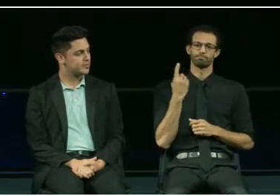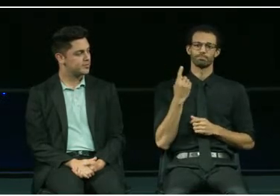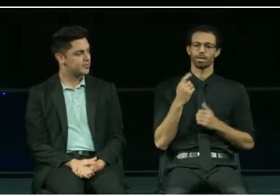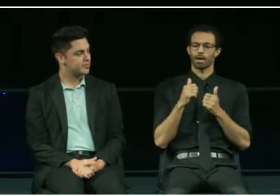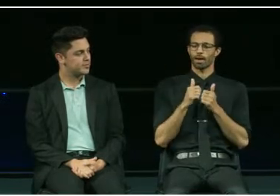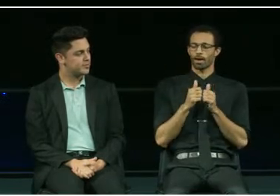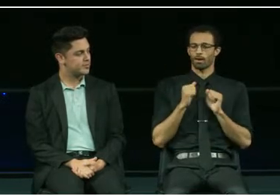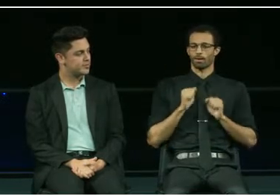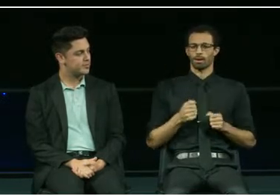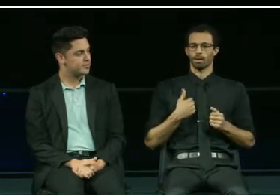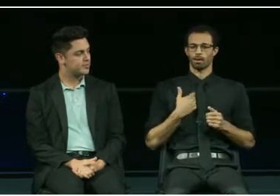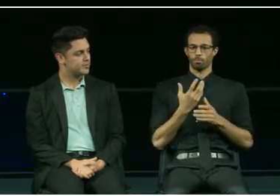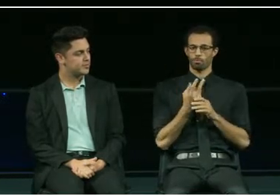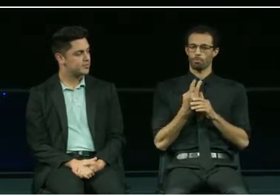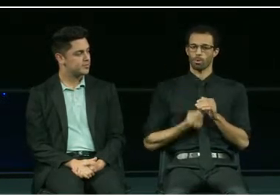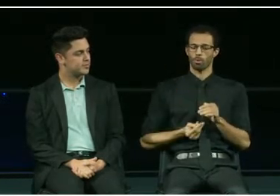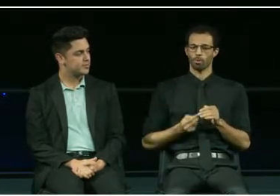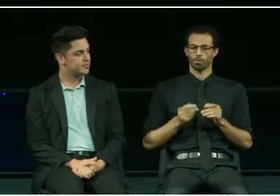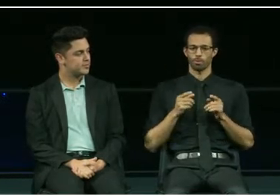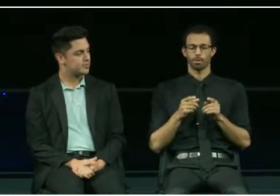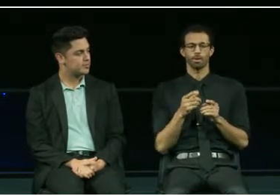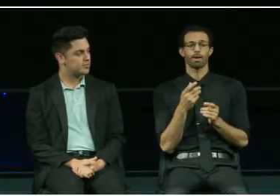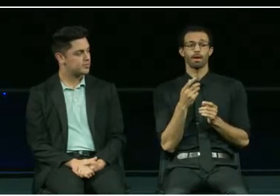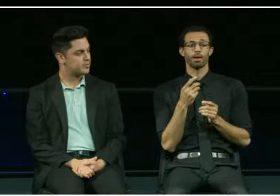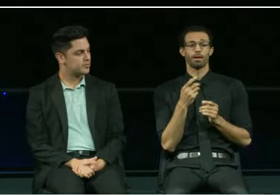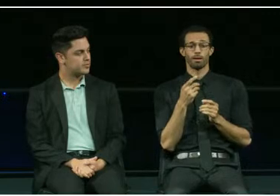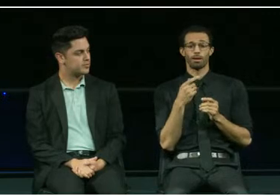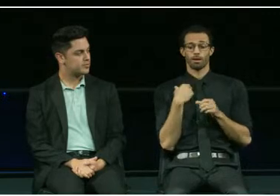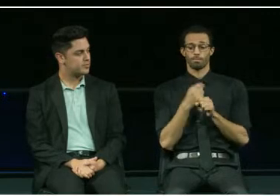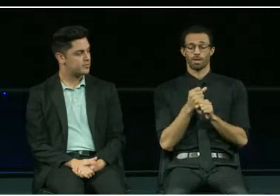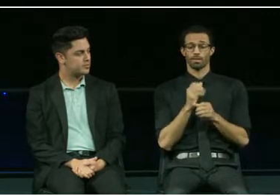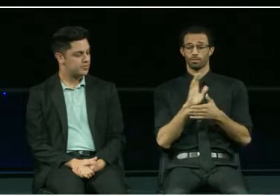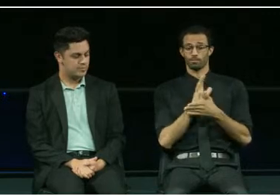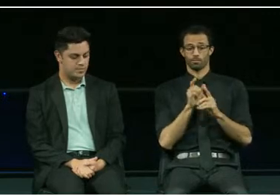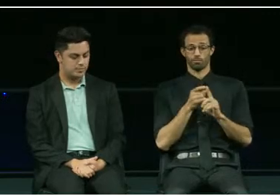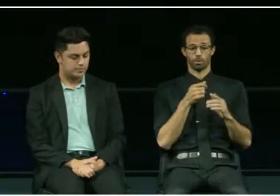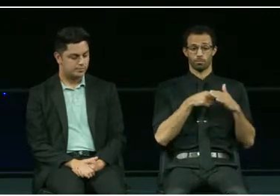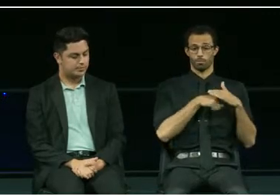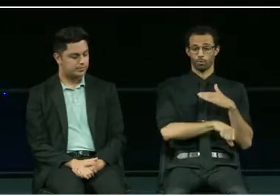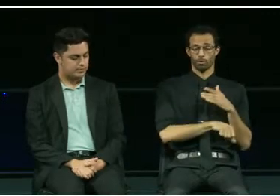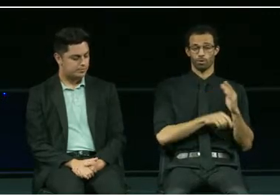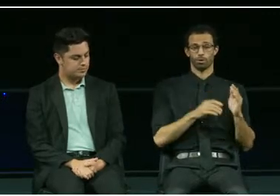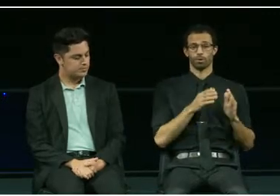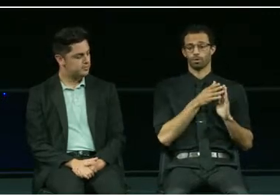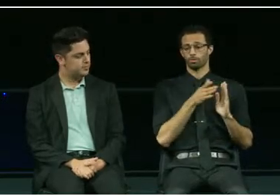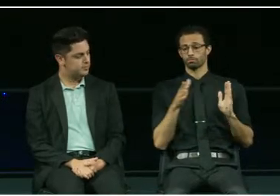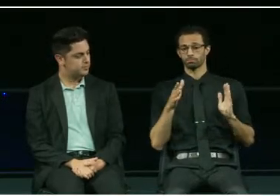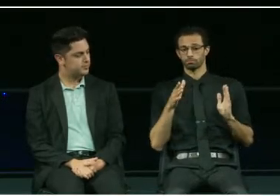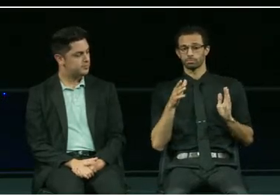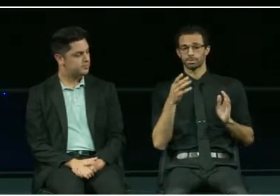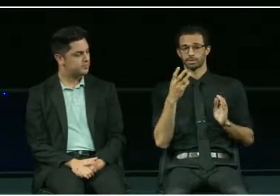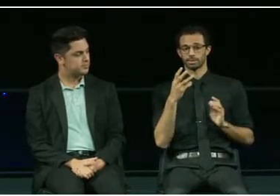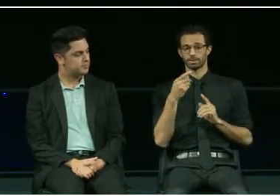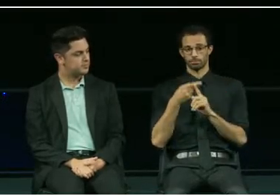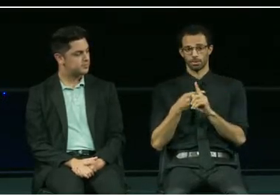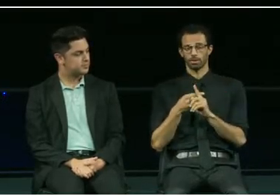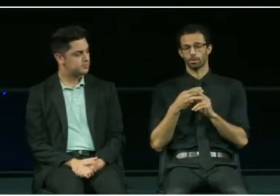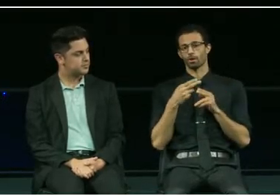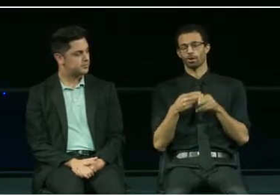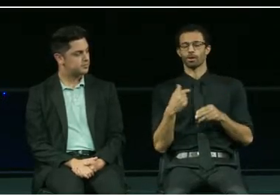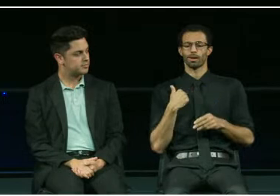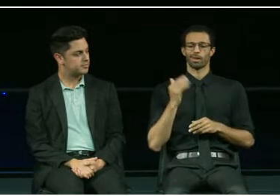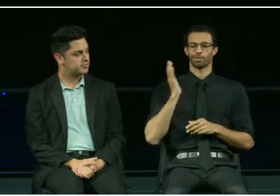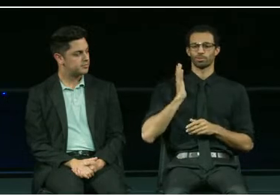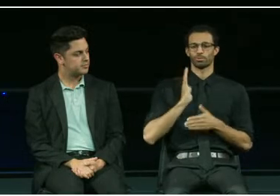can I do both? So I made this film when she was born till maybe 16 months old, called I Used to Be a